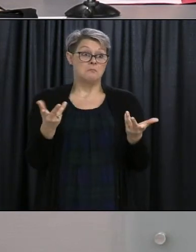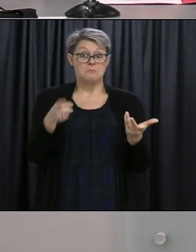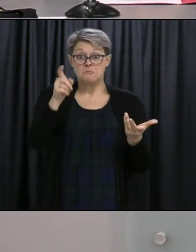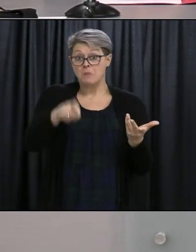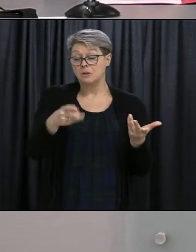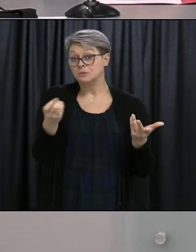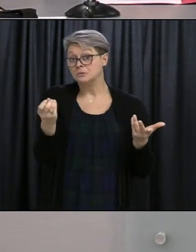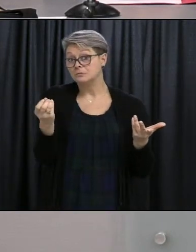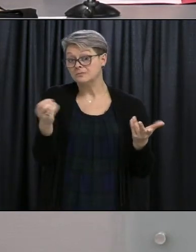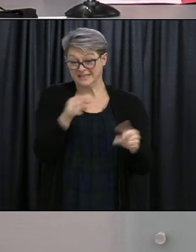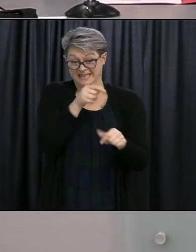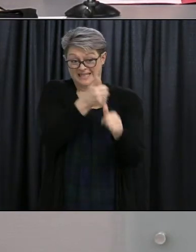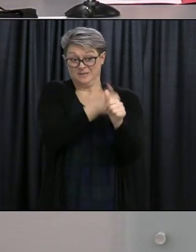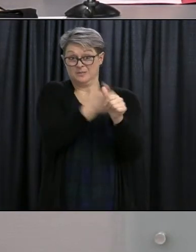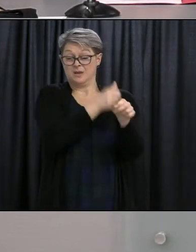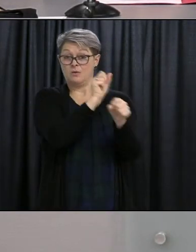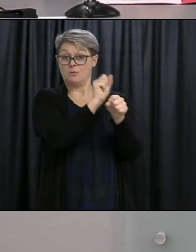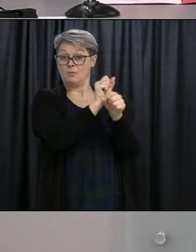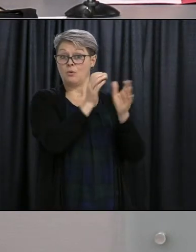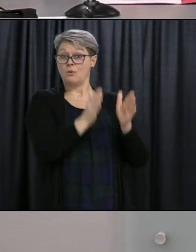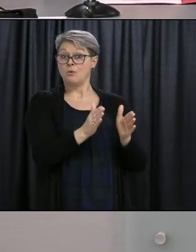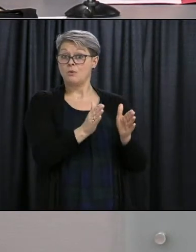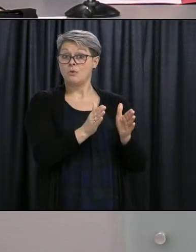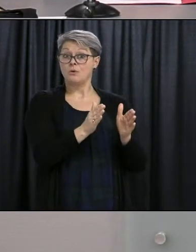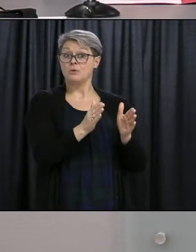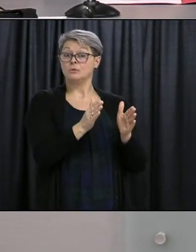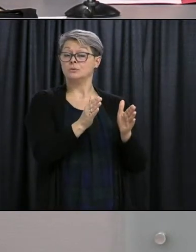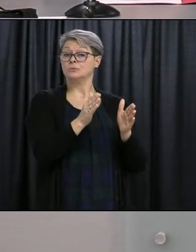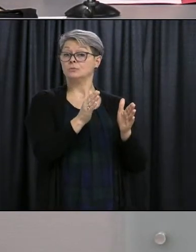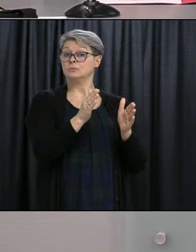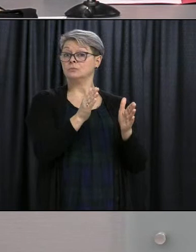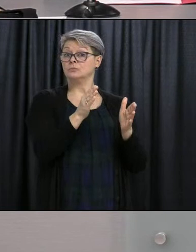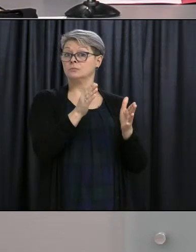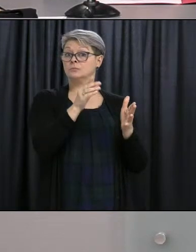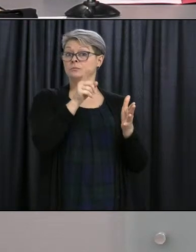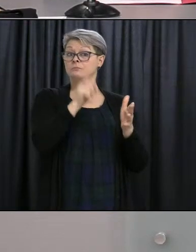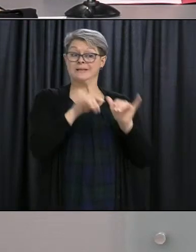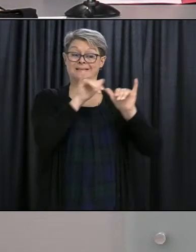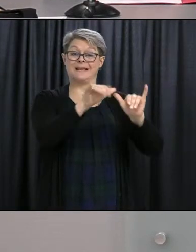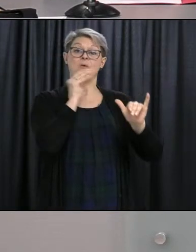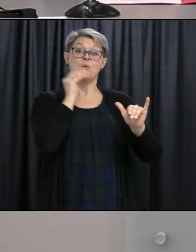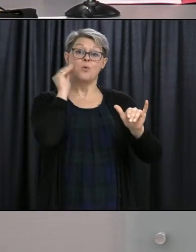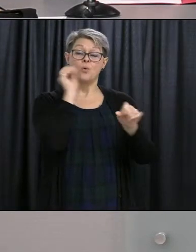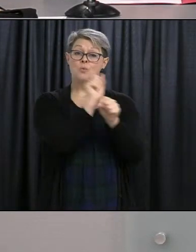are workers who need to go home to work.